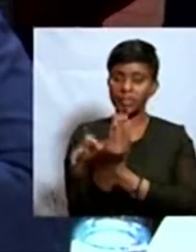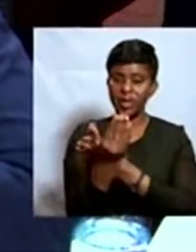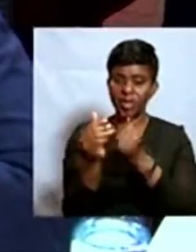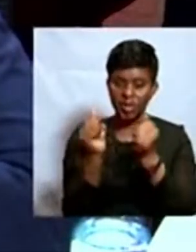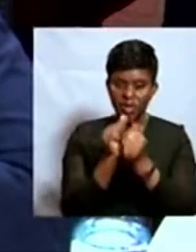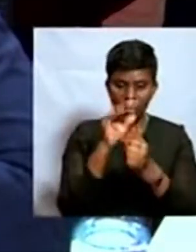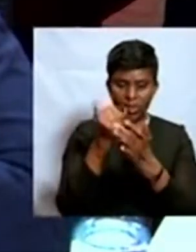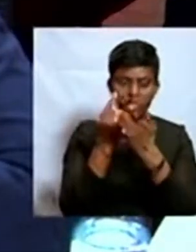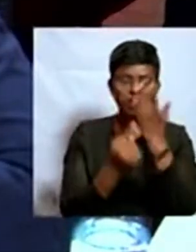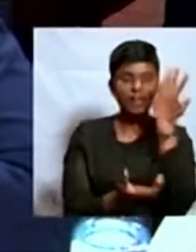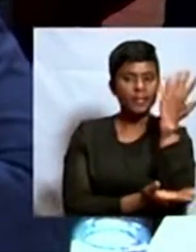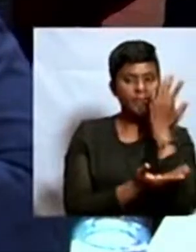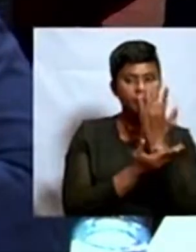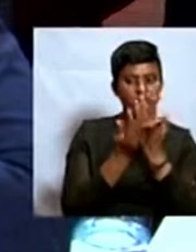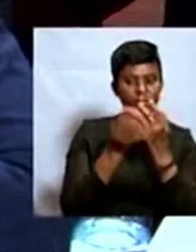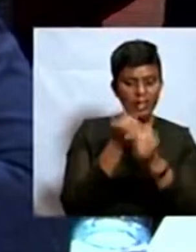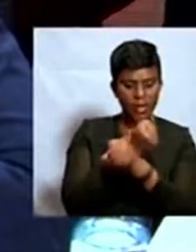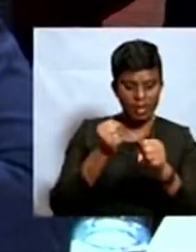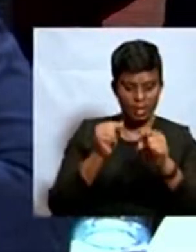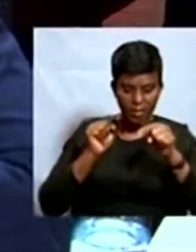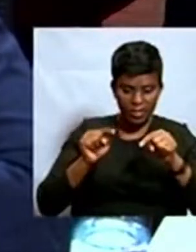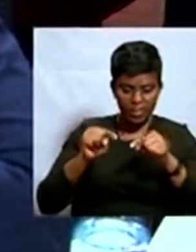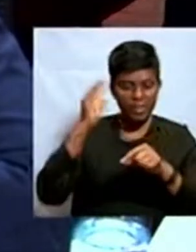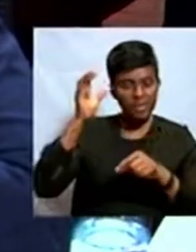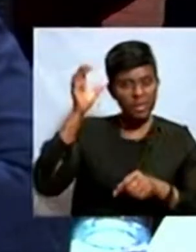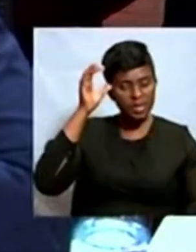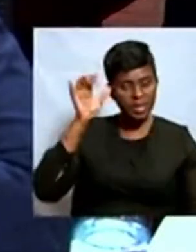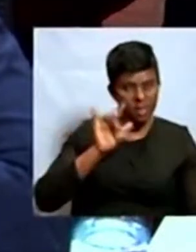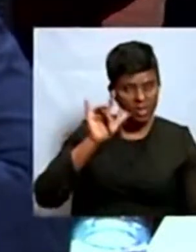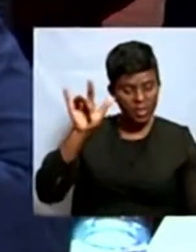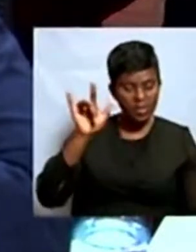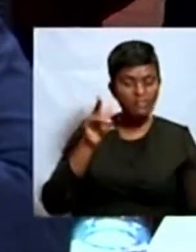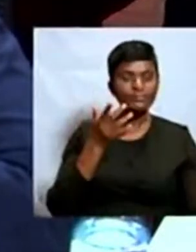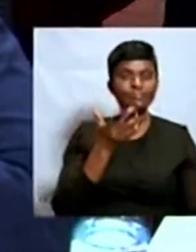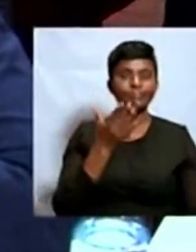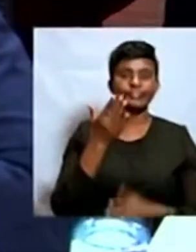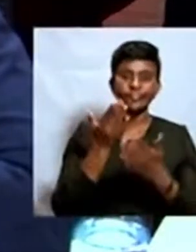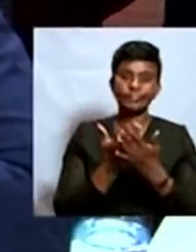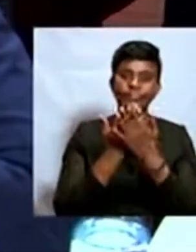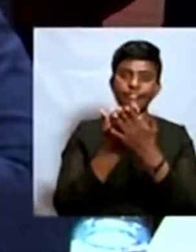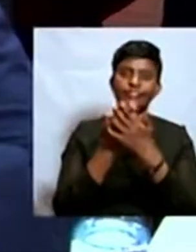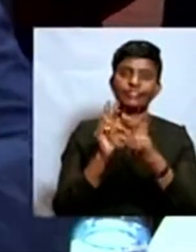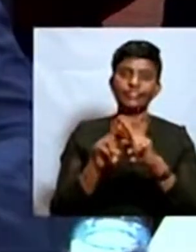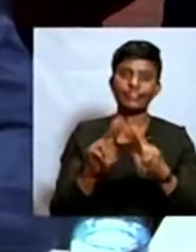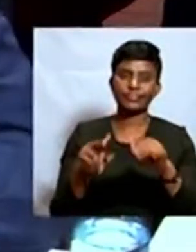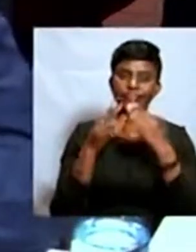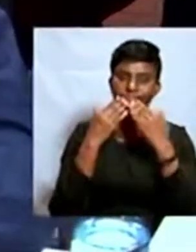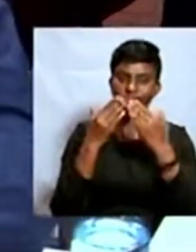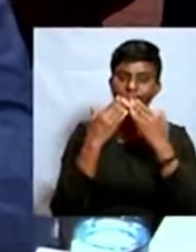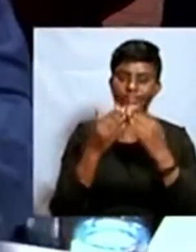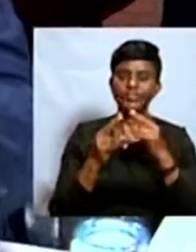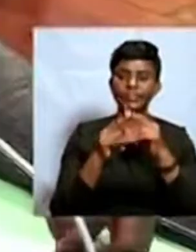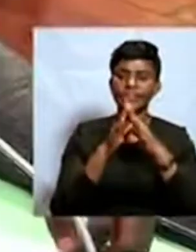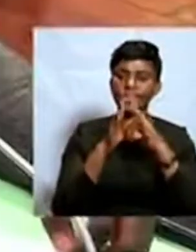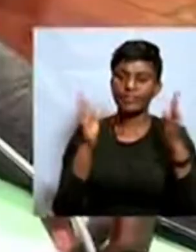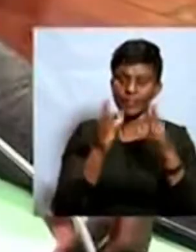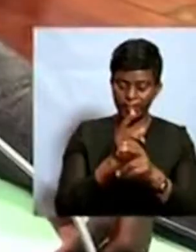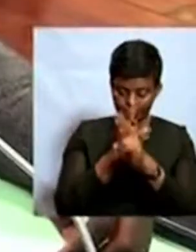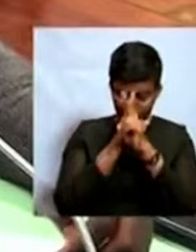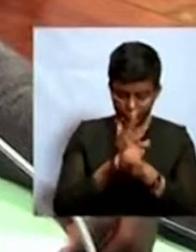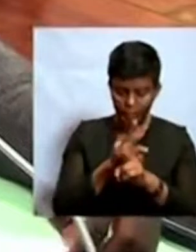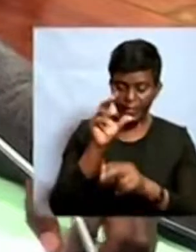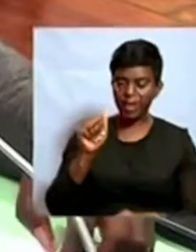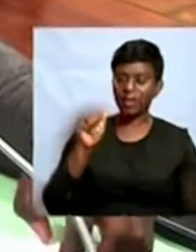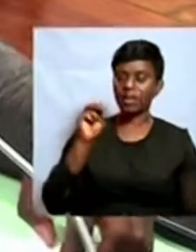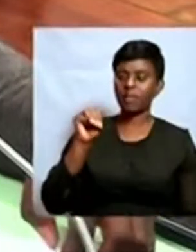terms of enhancing the safety of our civil aviation industry. I submit, Chair. Thank you. Thank you so much, Honorable